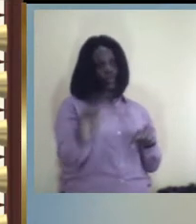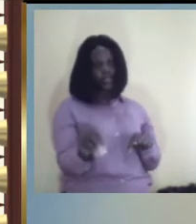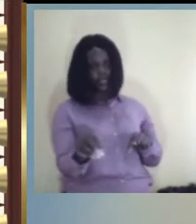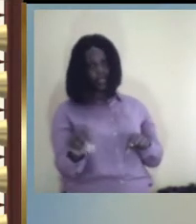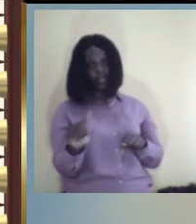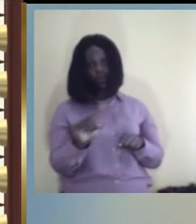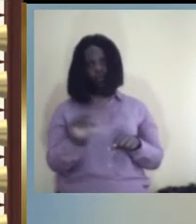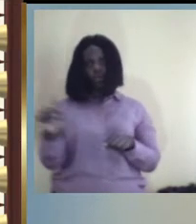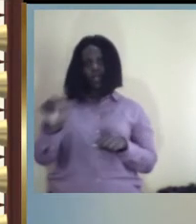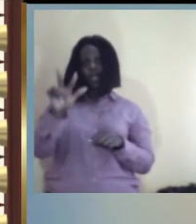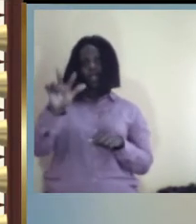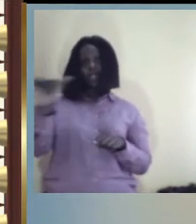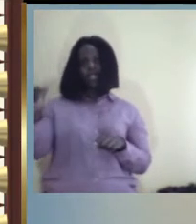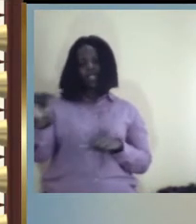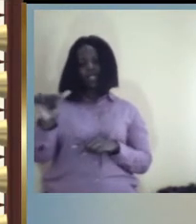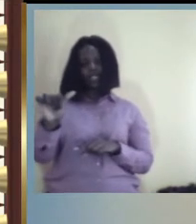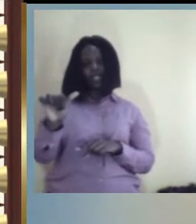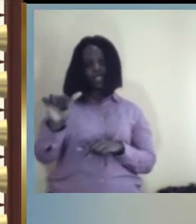2019-2020 to